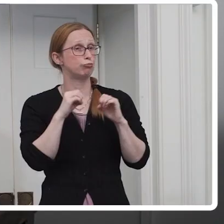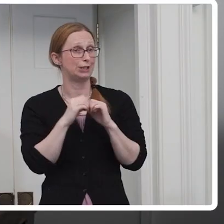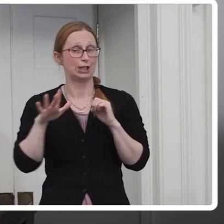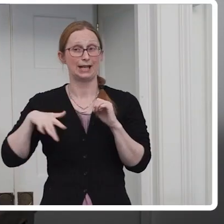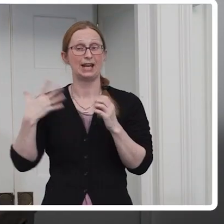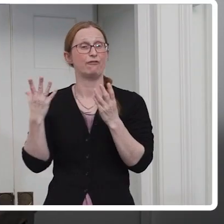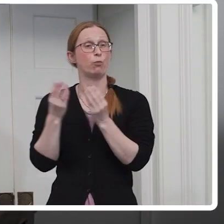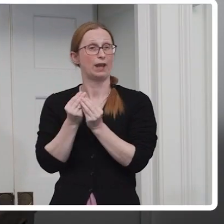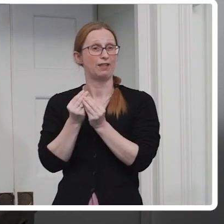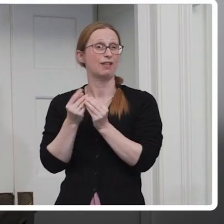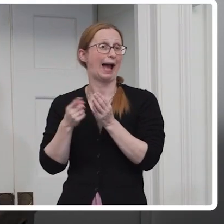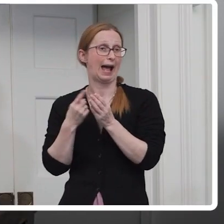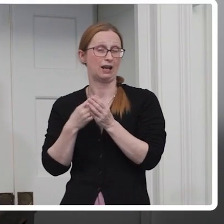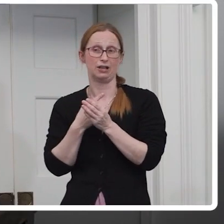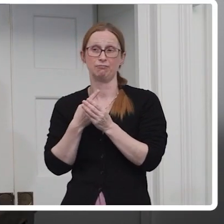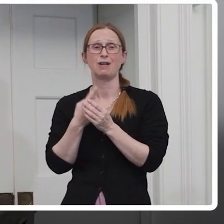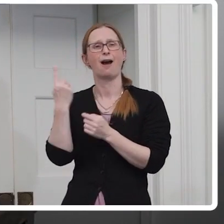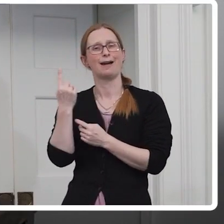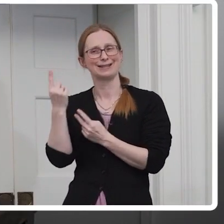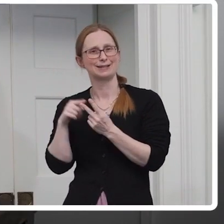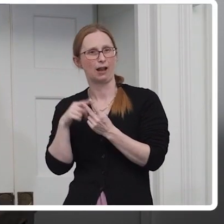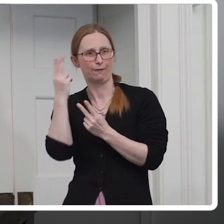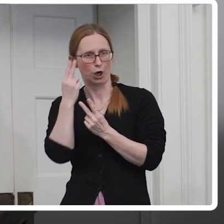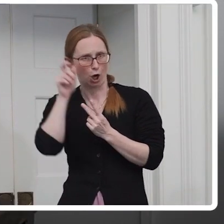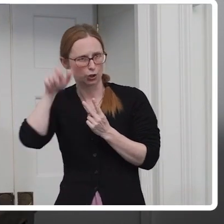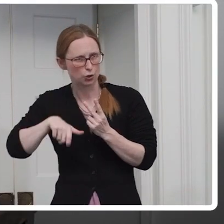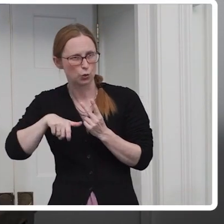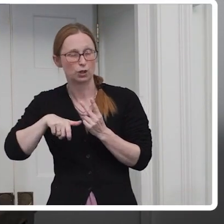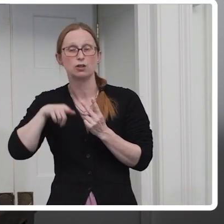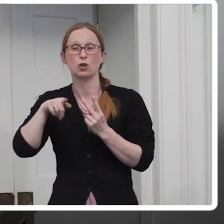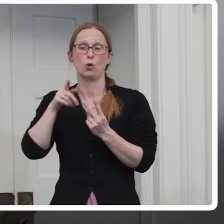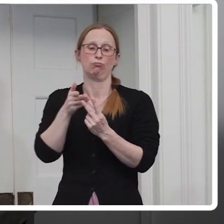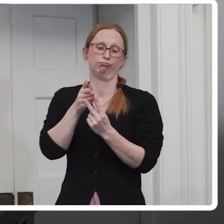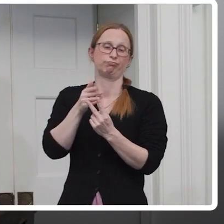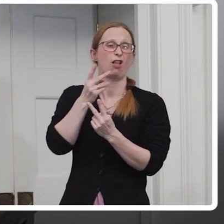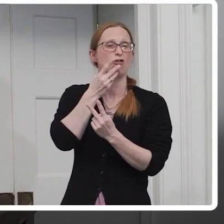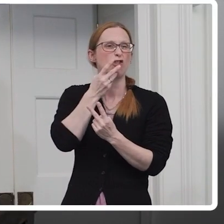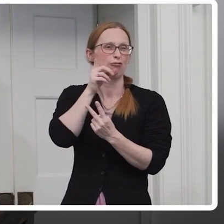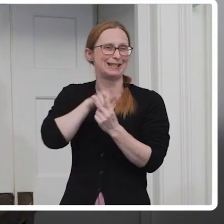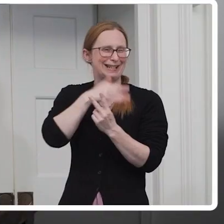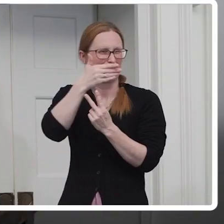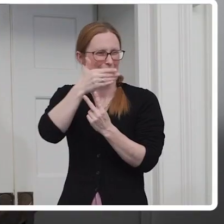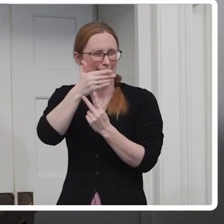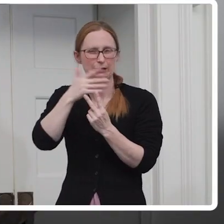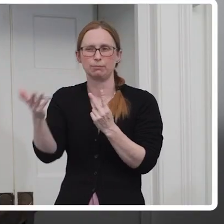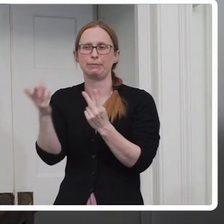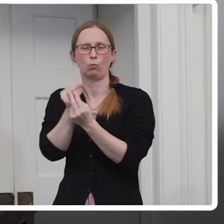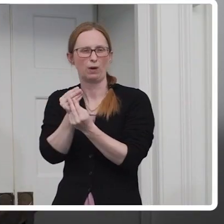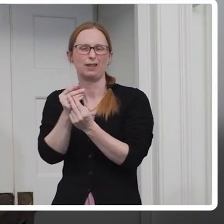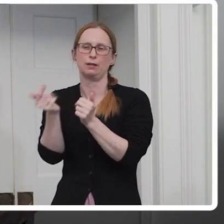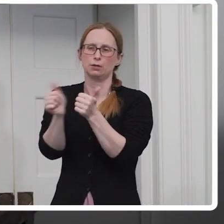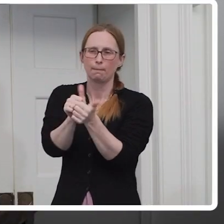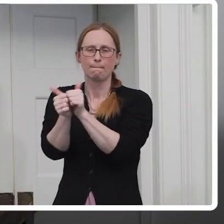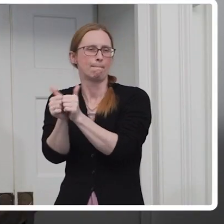So Bridget came to live with Allen. She was an art student nearby, and she came to live with Allen for the last 3 years of her life, and they supported each